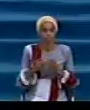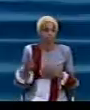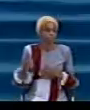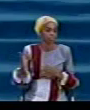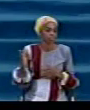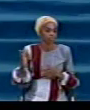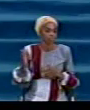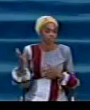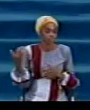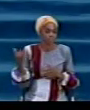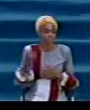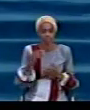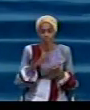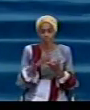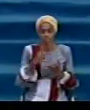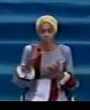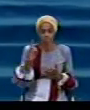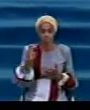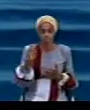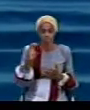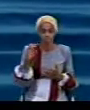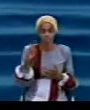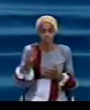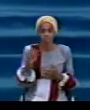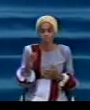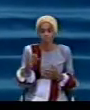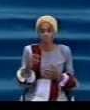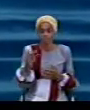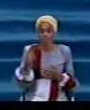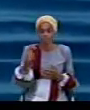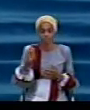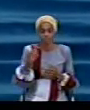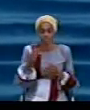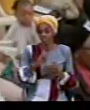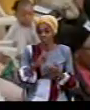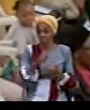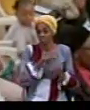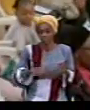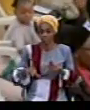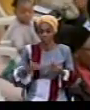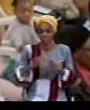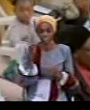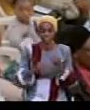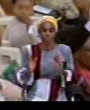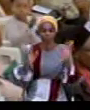last miracle for us. Praise the Lord!